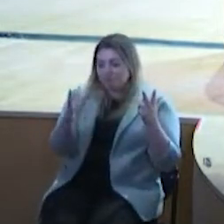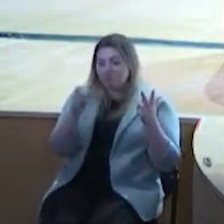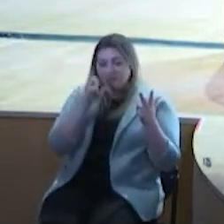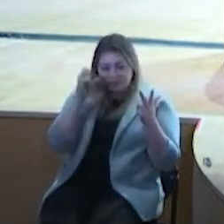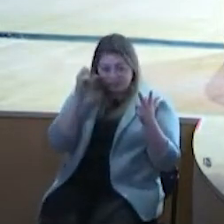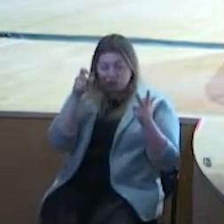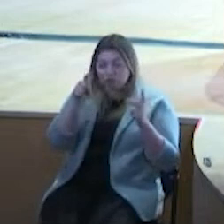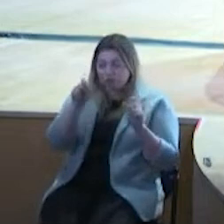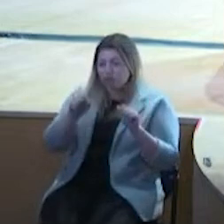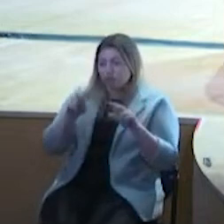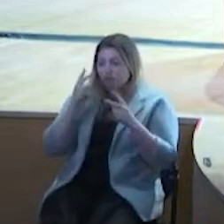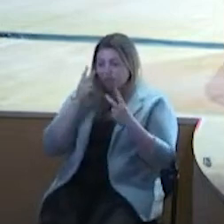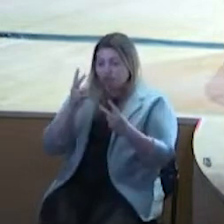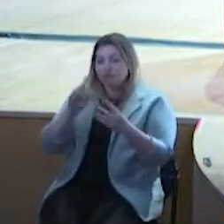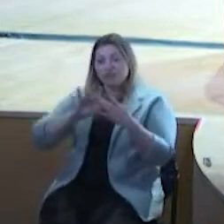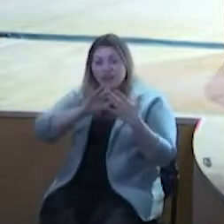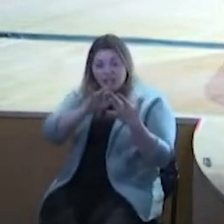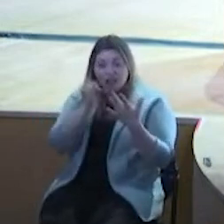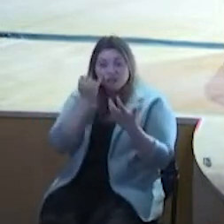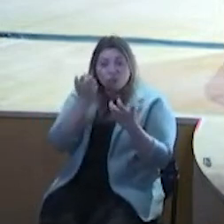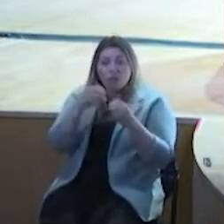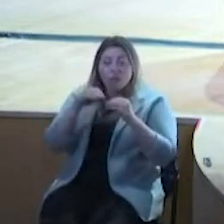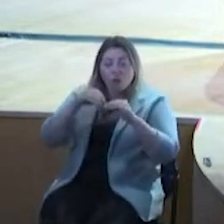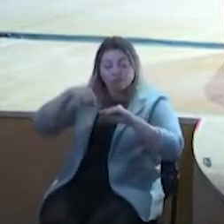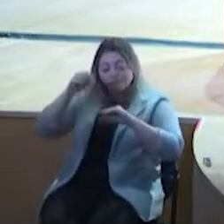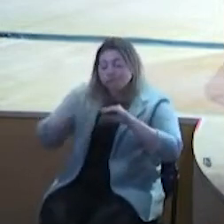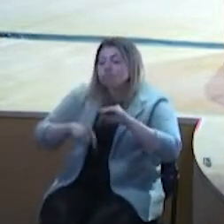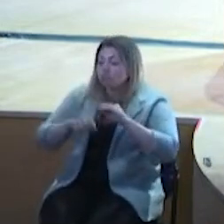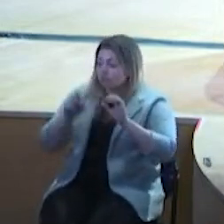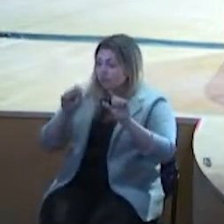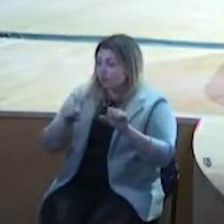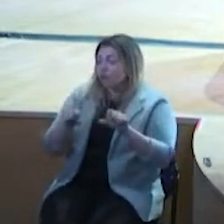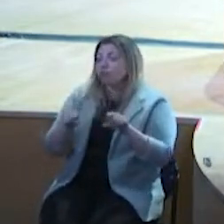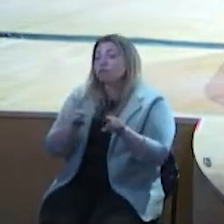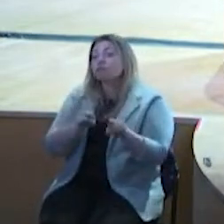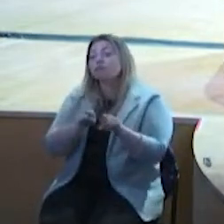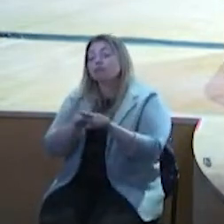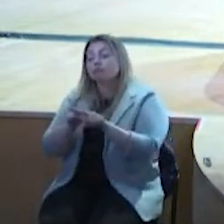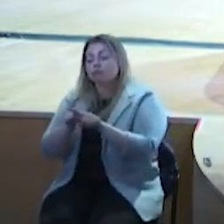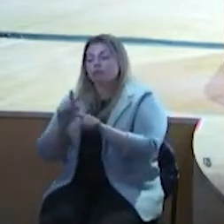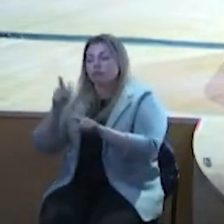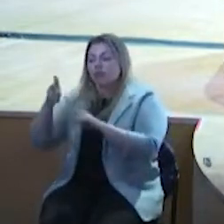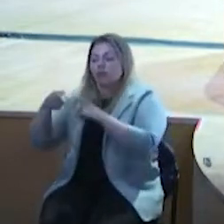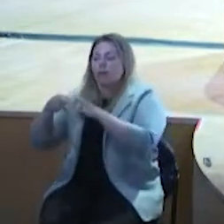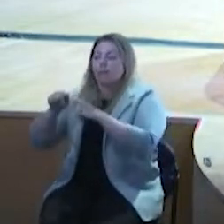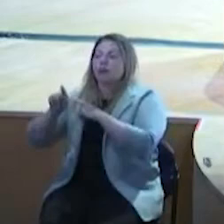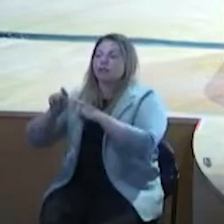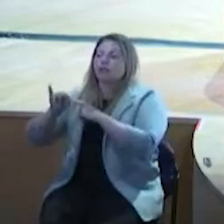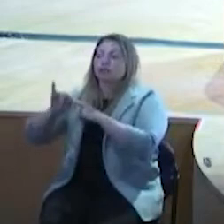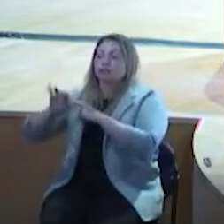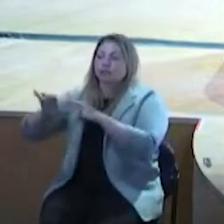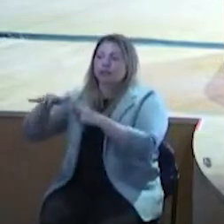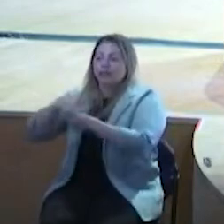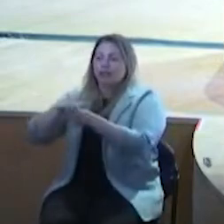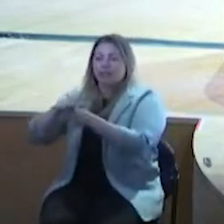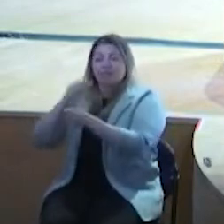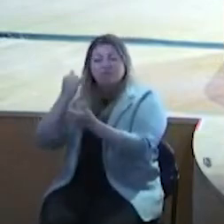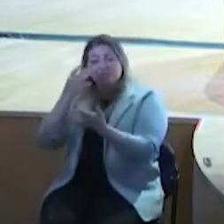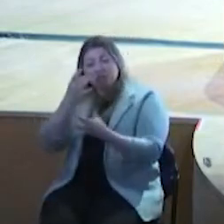online if you want to see stuff more in depth. I recommend you go there. They'll also be out in the Potomac after this session. Thank you for joining us today.